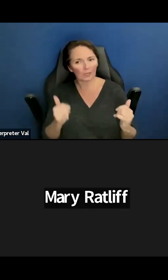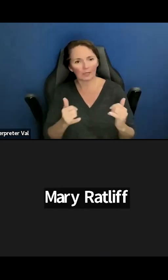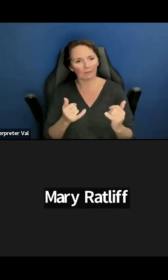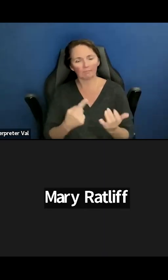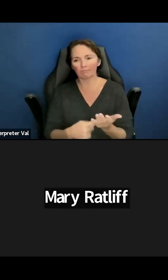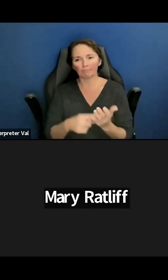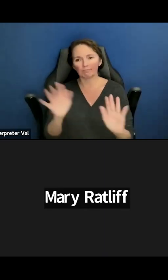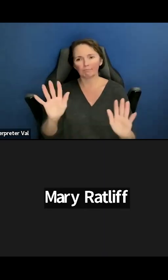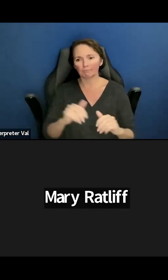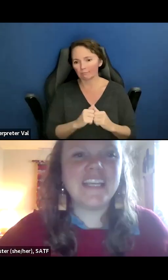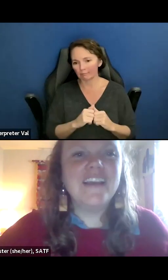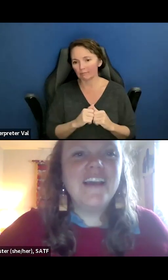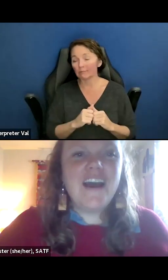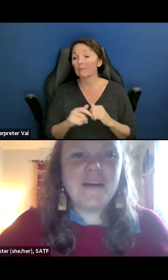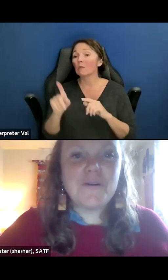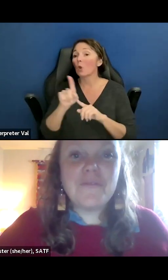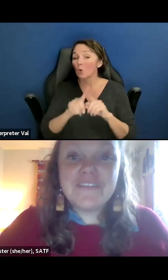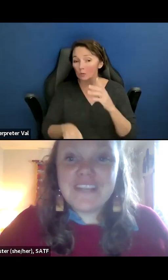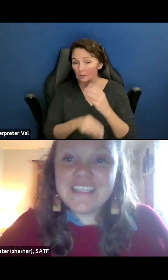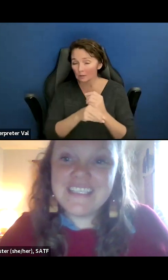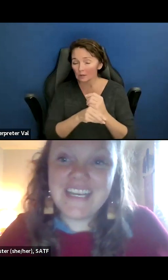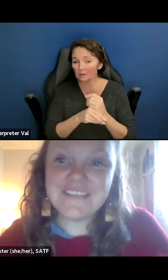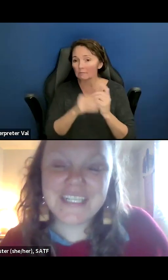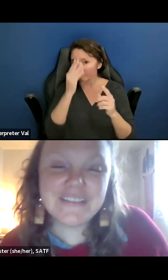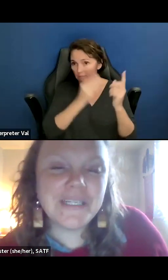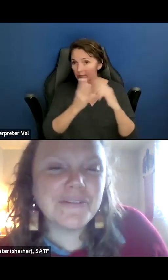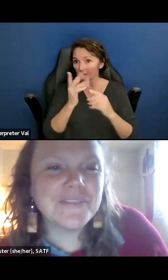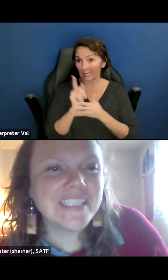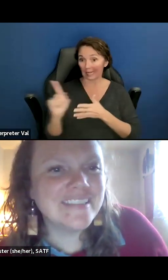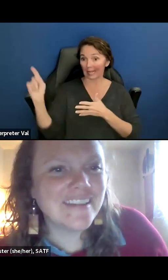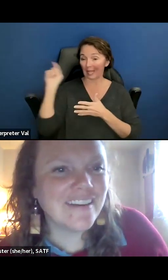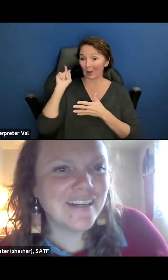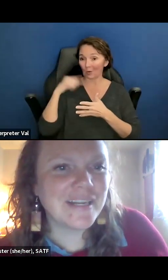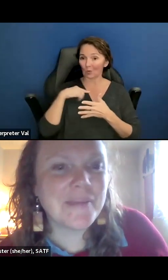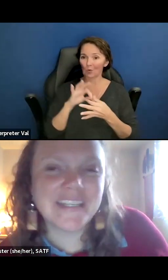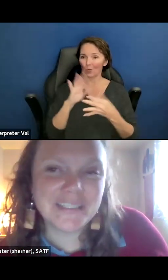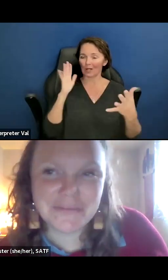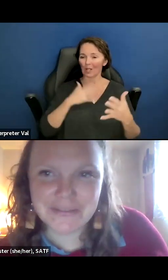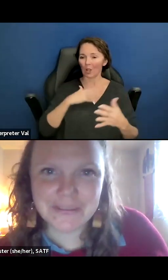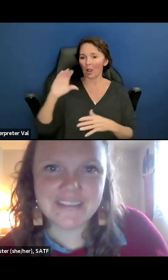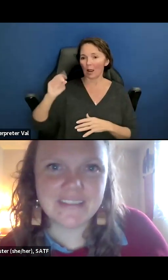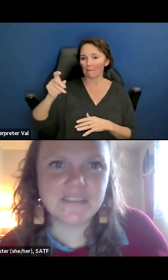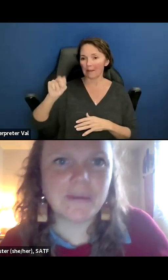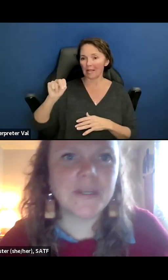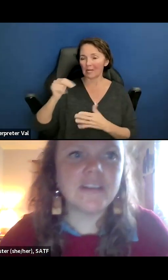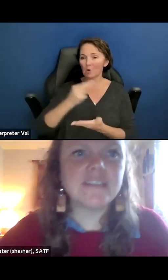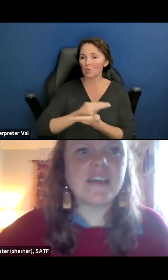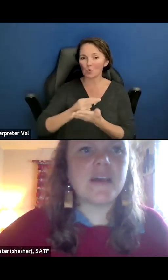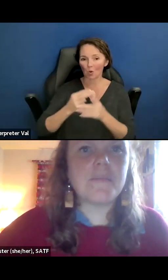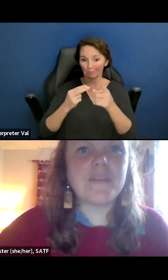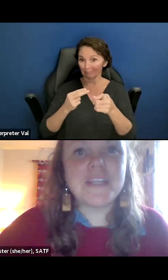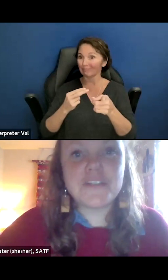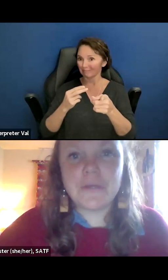today. Additionally, want to flag that as of last week, we released our companion resource to these